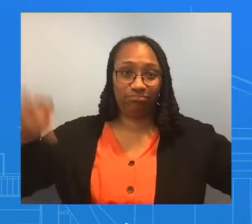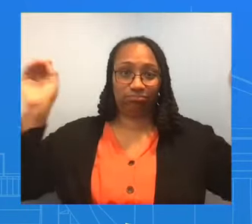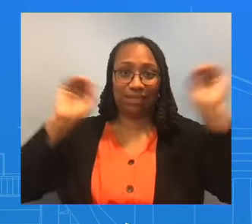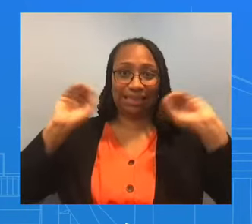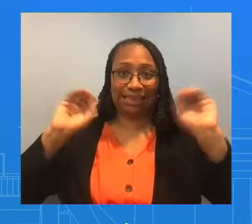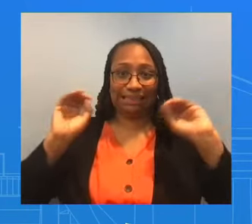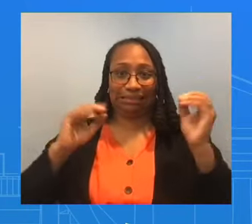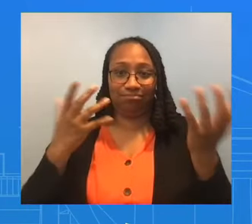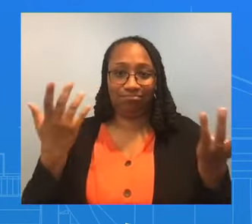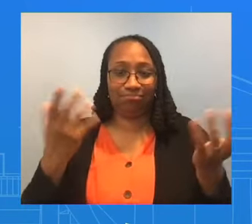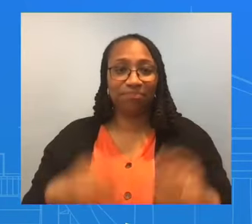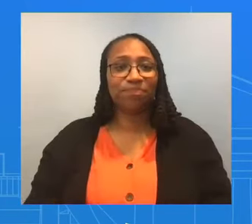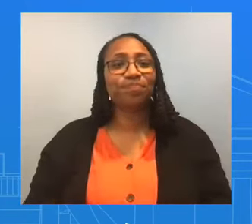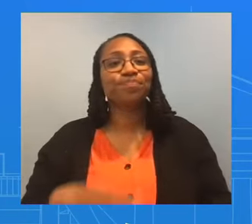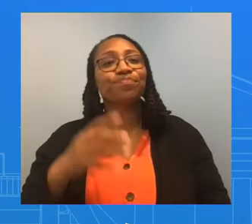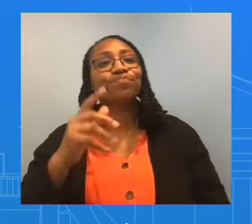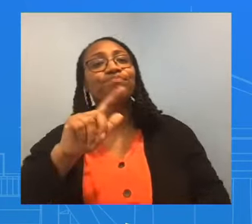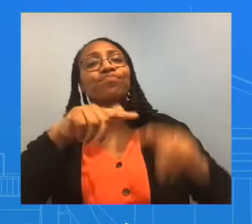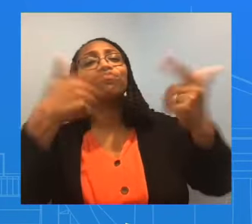Go ahead. Yeah. Thanks.